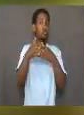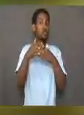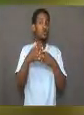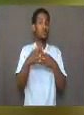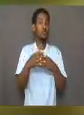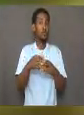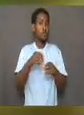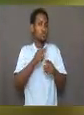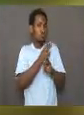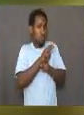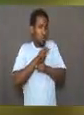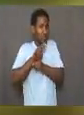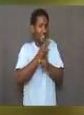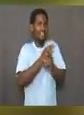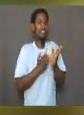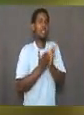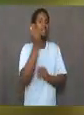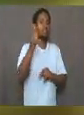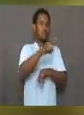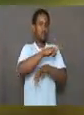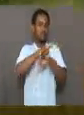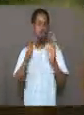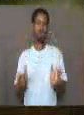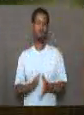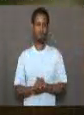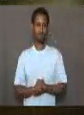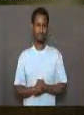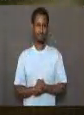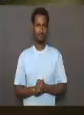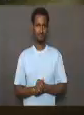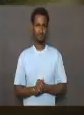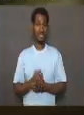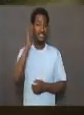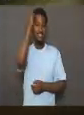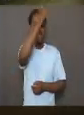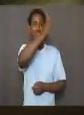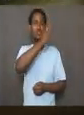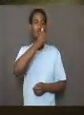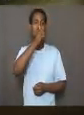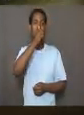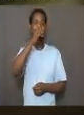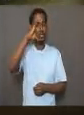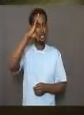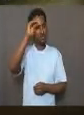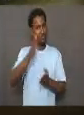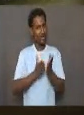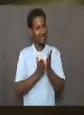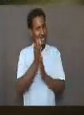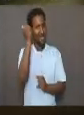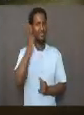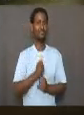seeks to protect the rights of citizens. The Ethiopian Human Rights